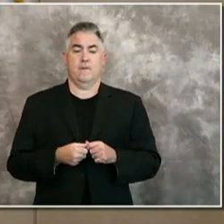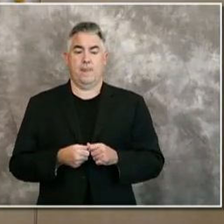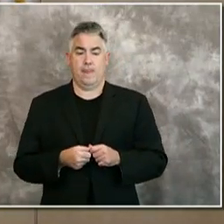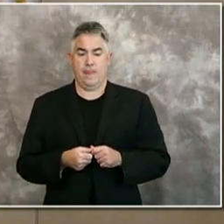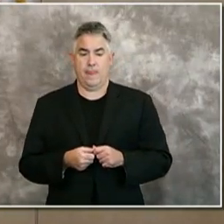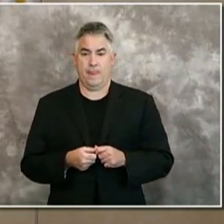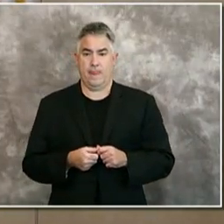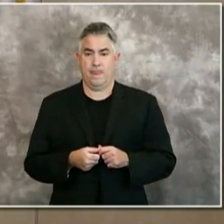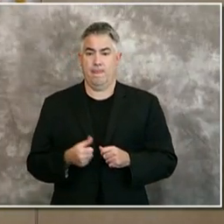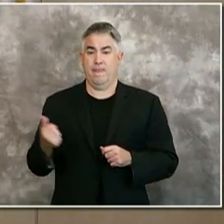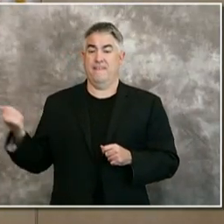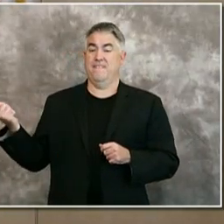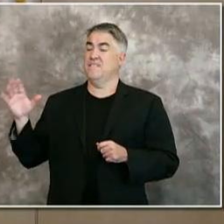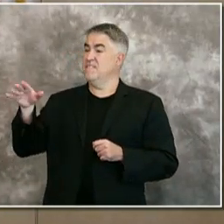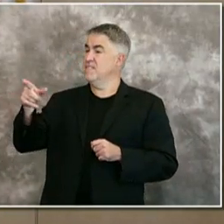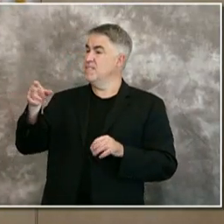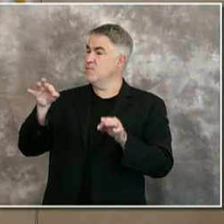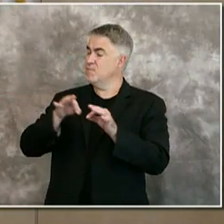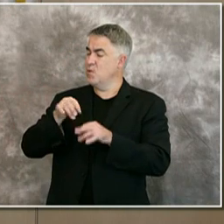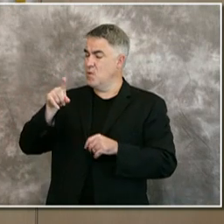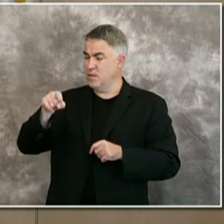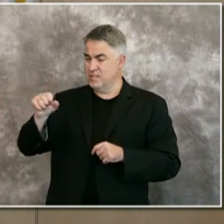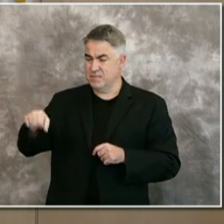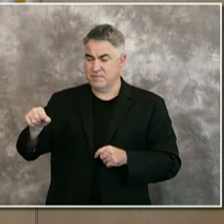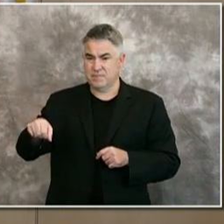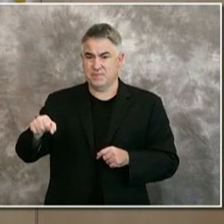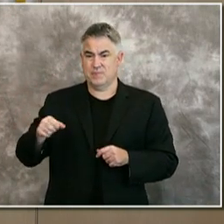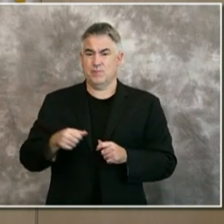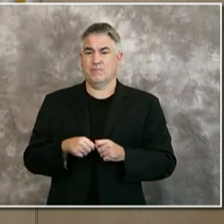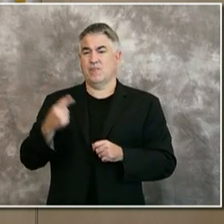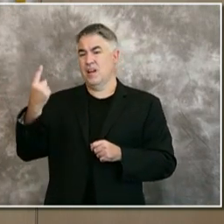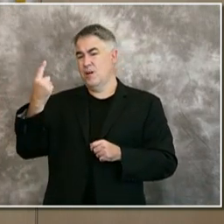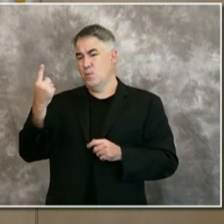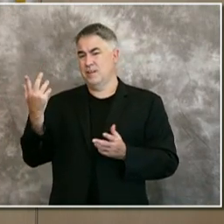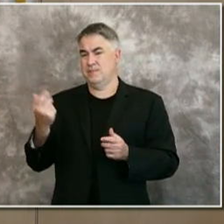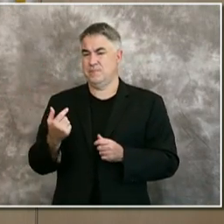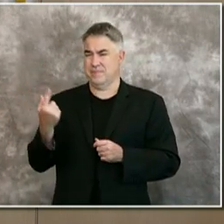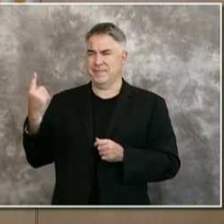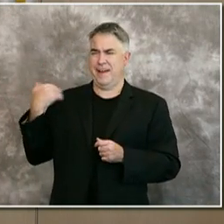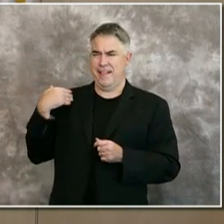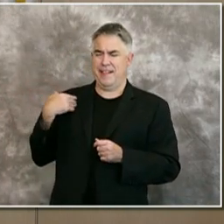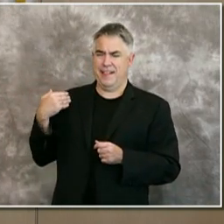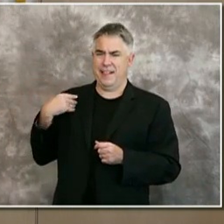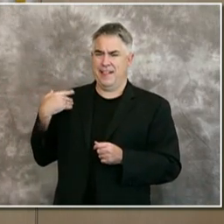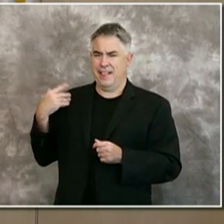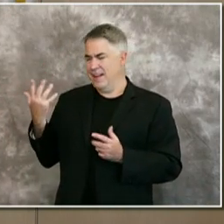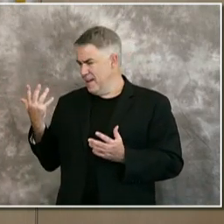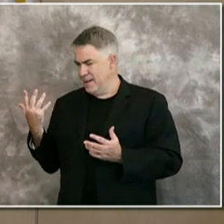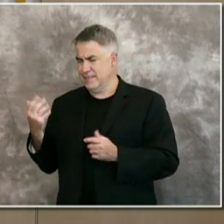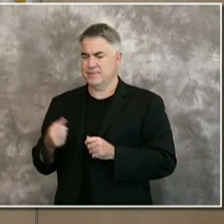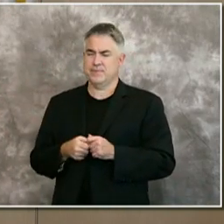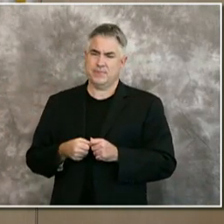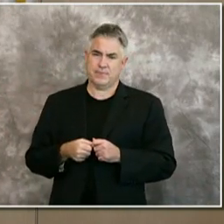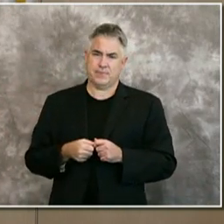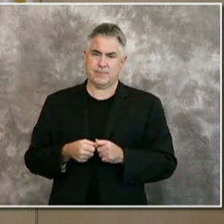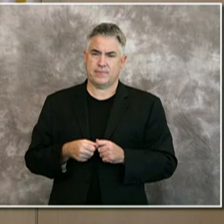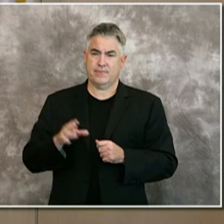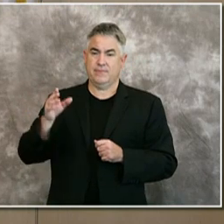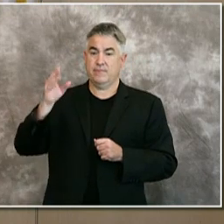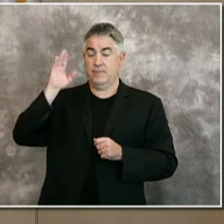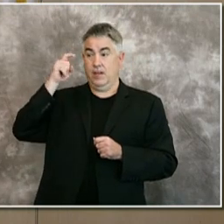That's an important question, and one that's frequently asked. As you have heard in the